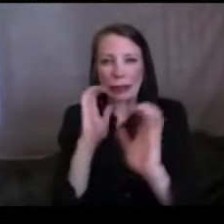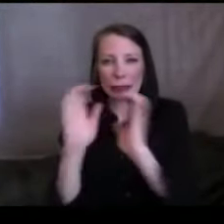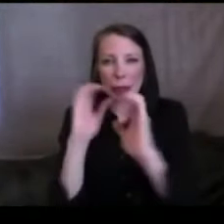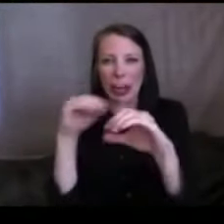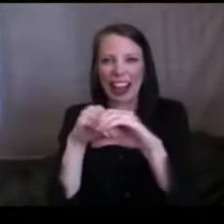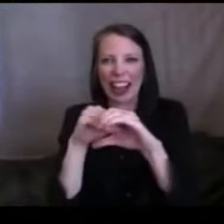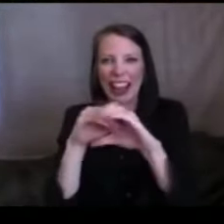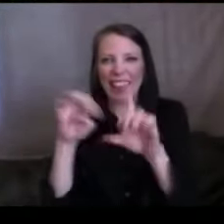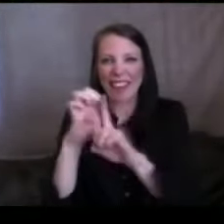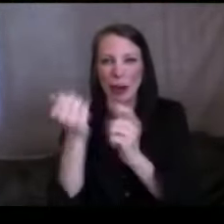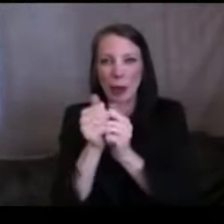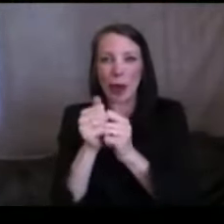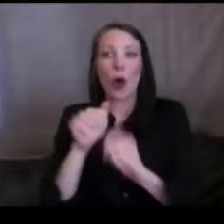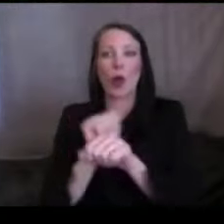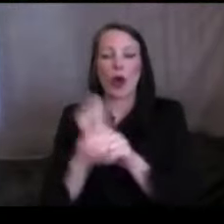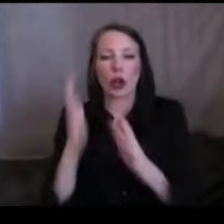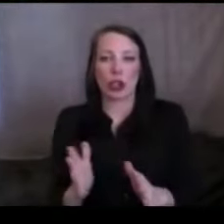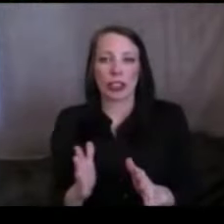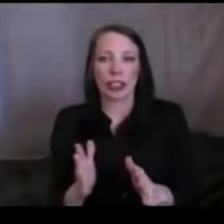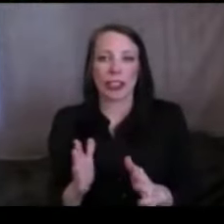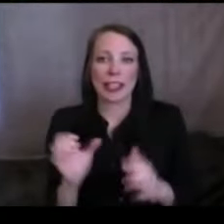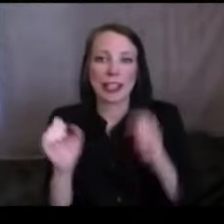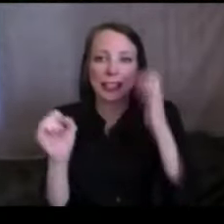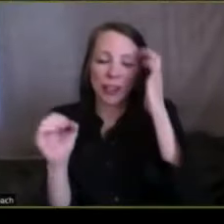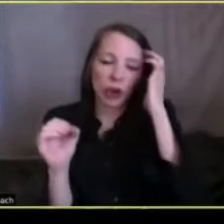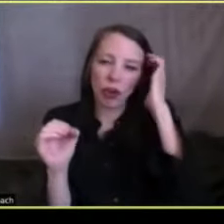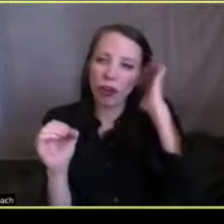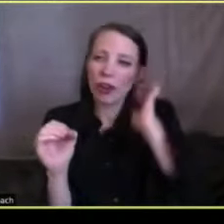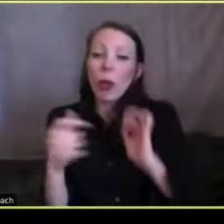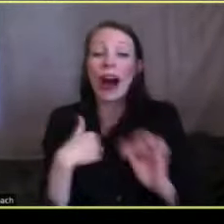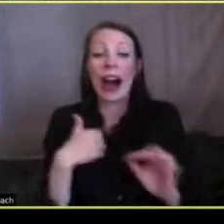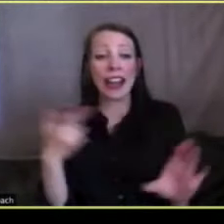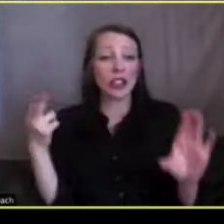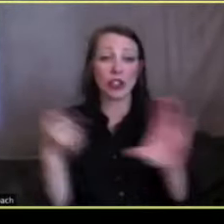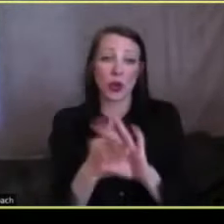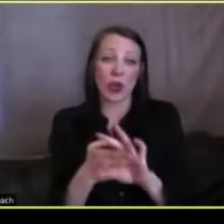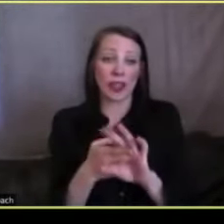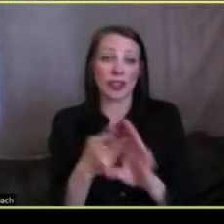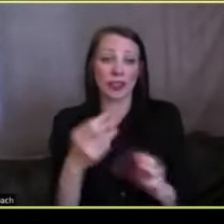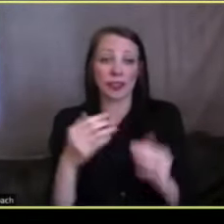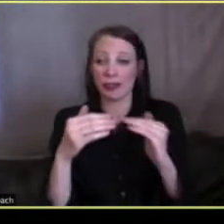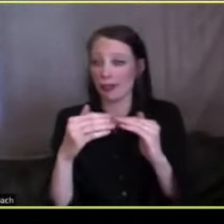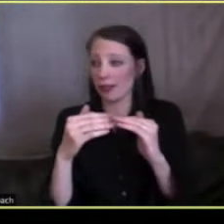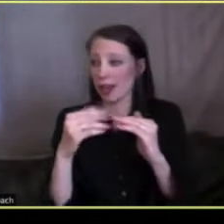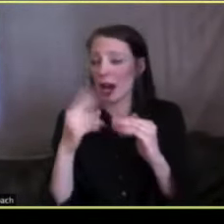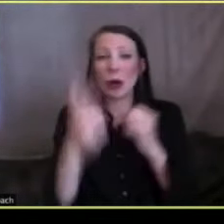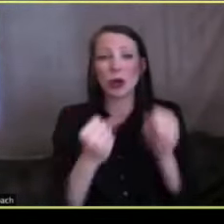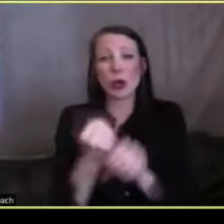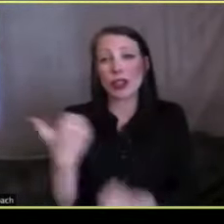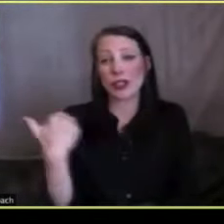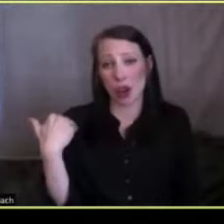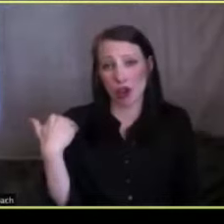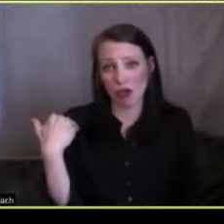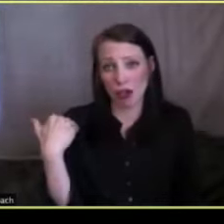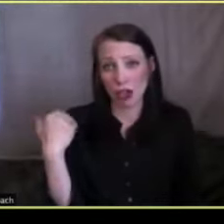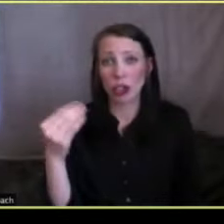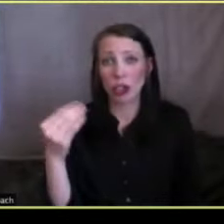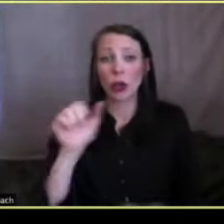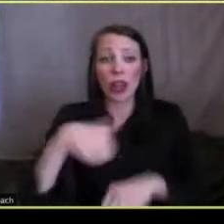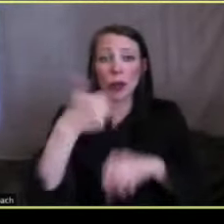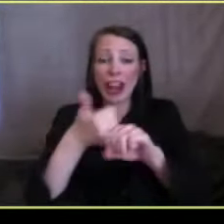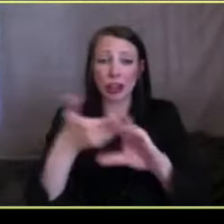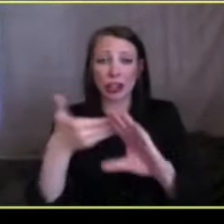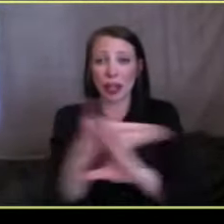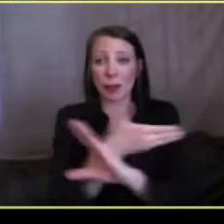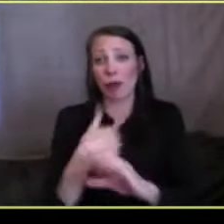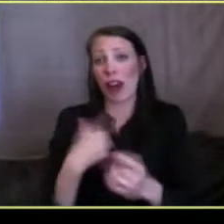with deaf workers. So, I just joined about 2 years ago. So